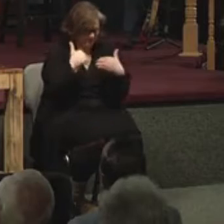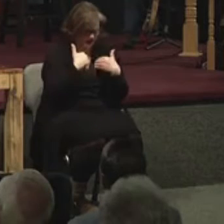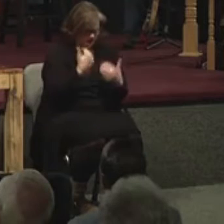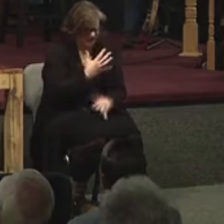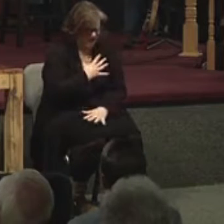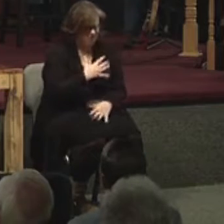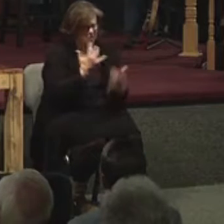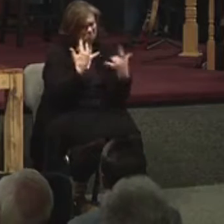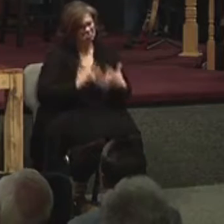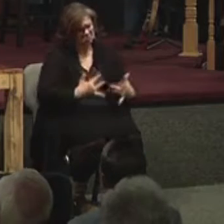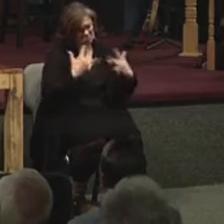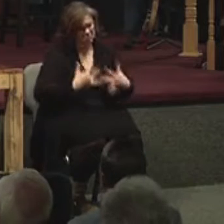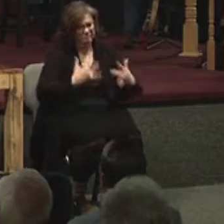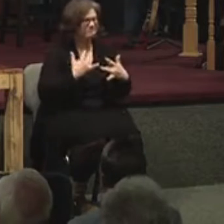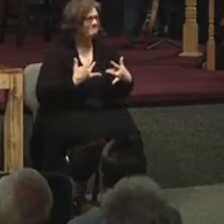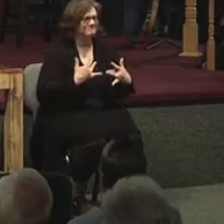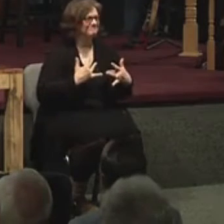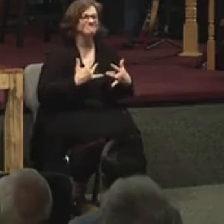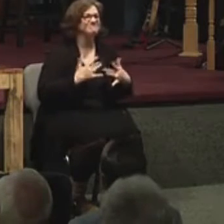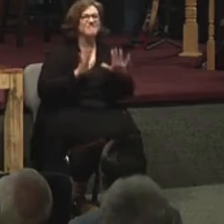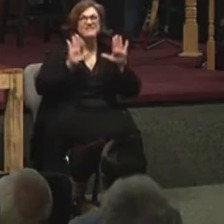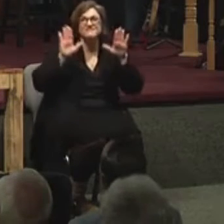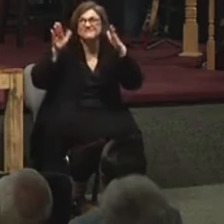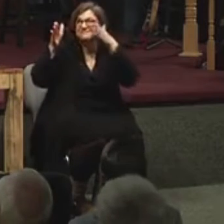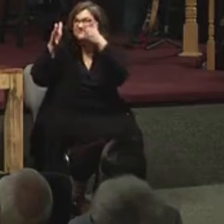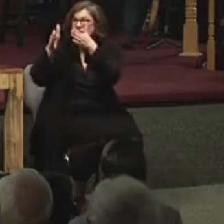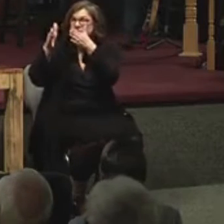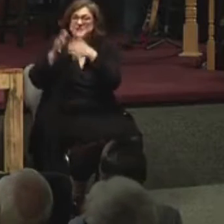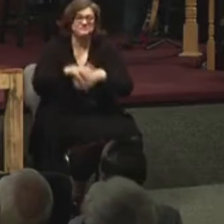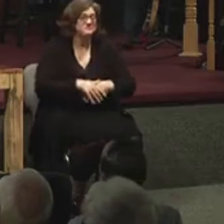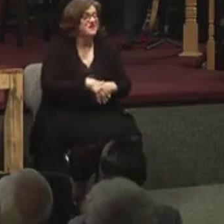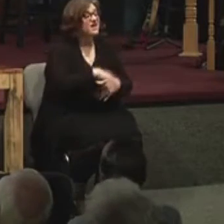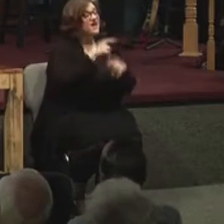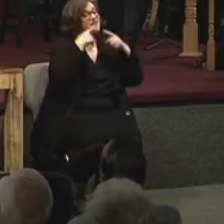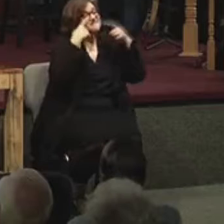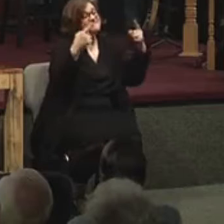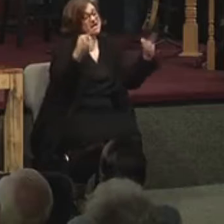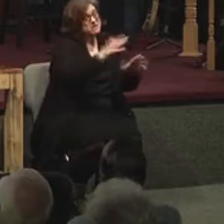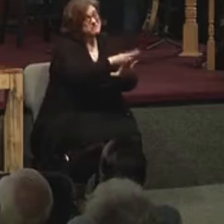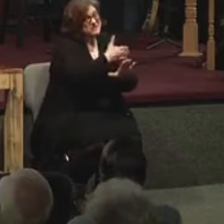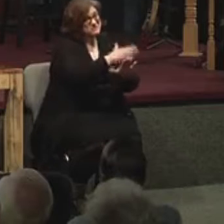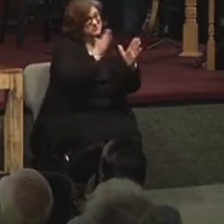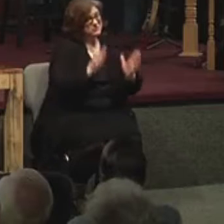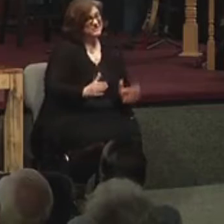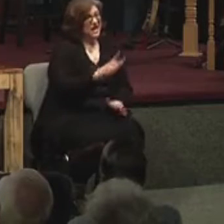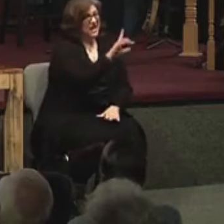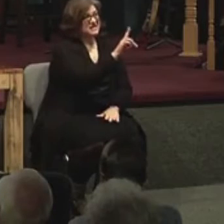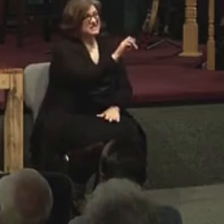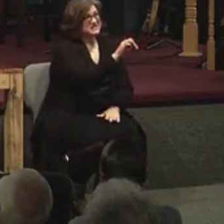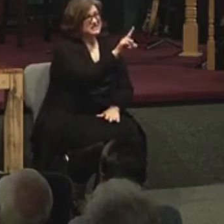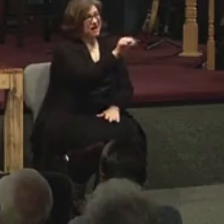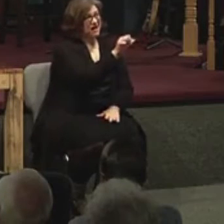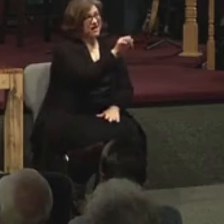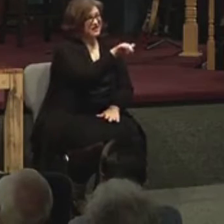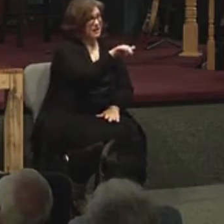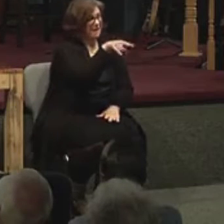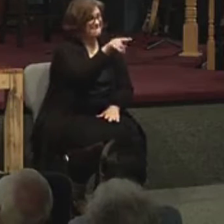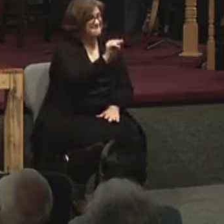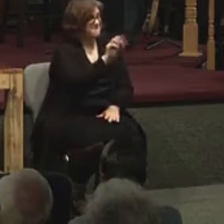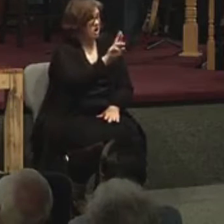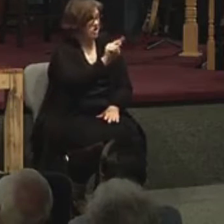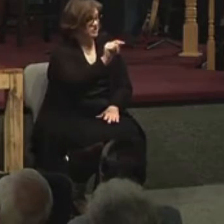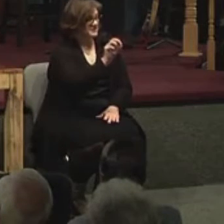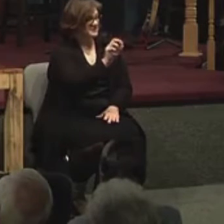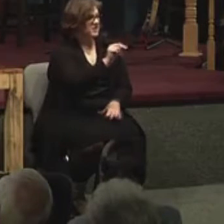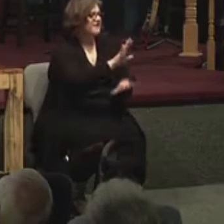it to deepen your relationship with him. Dolly Parton is credited as saying, storms make trees take deeper